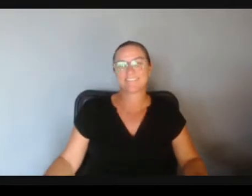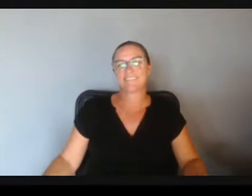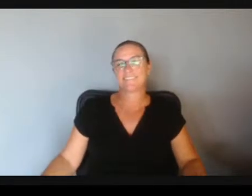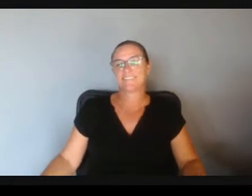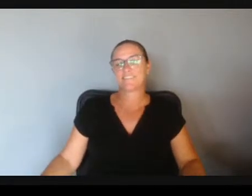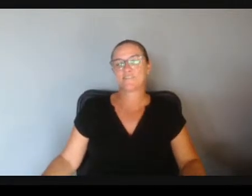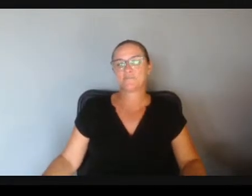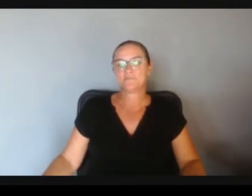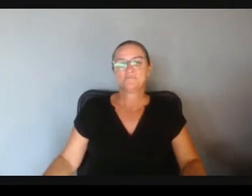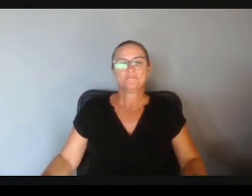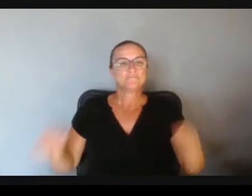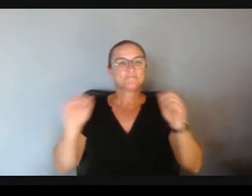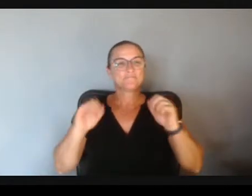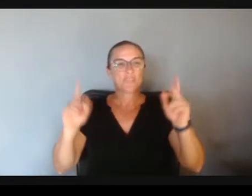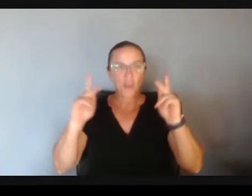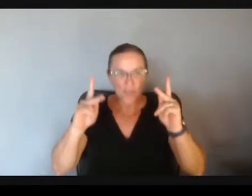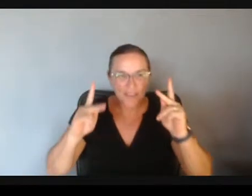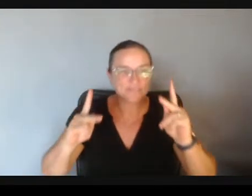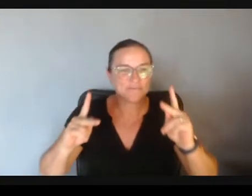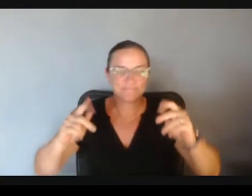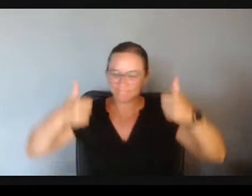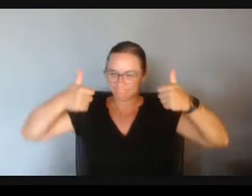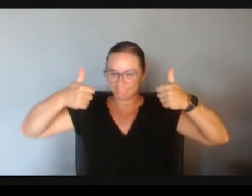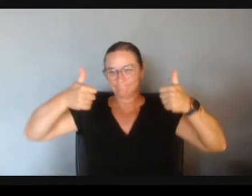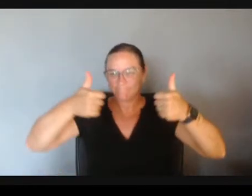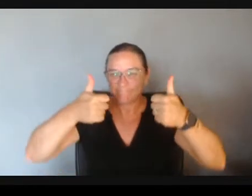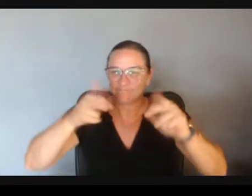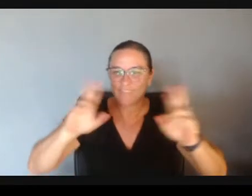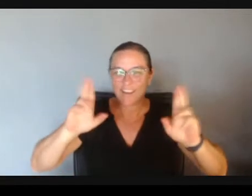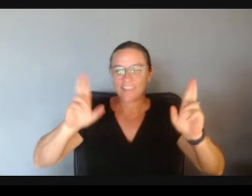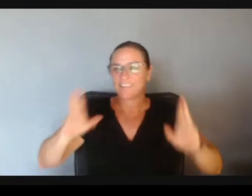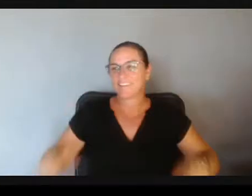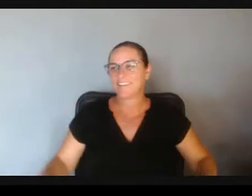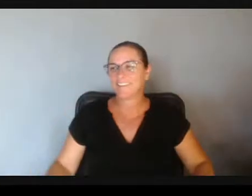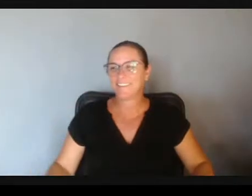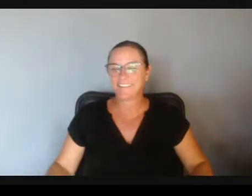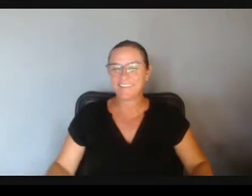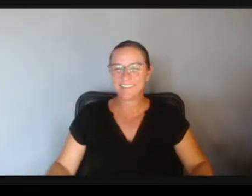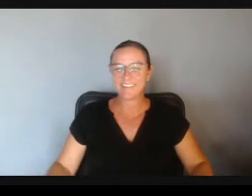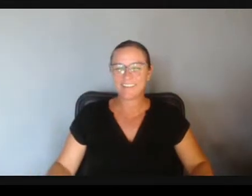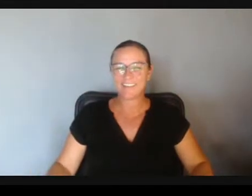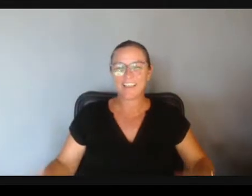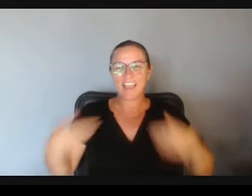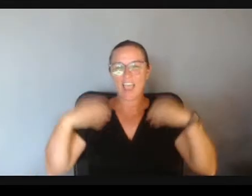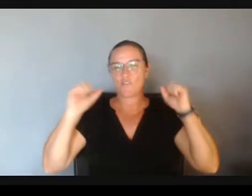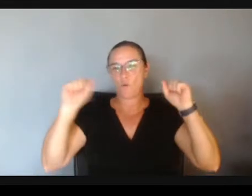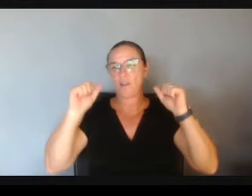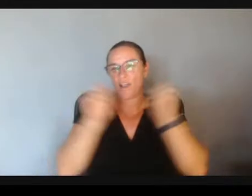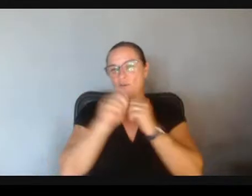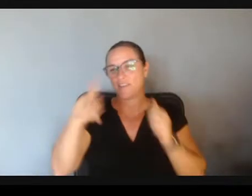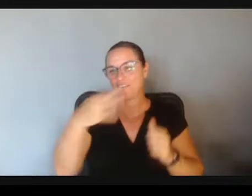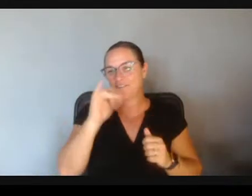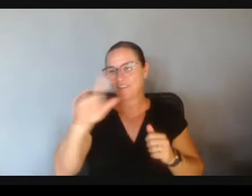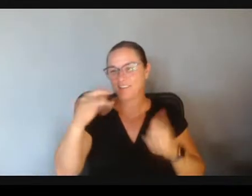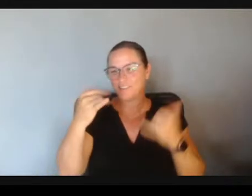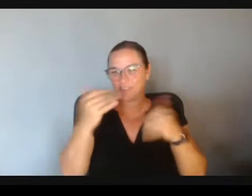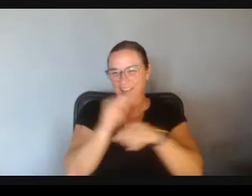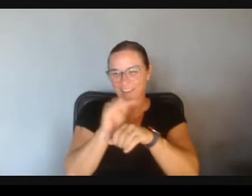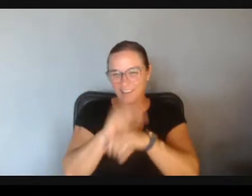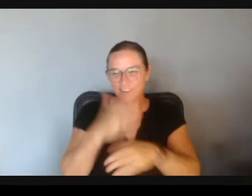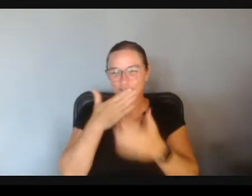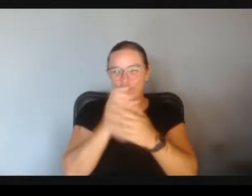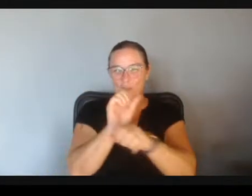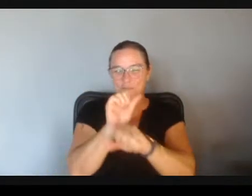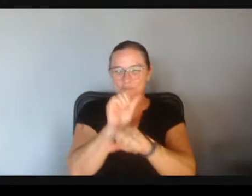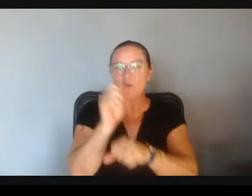All right. Carrie, you fresh? You ready? You guys got a workout with Phil tonight, I noticed. Good job. All